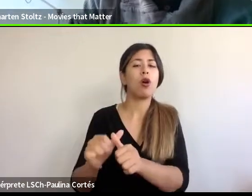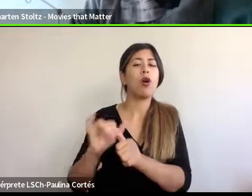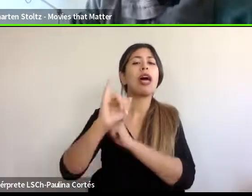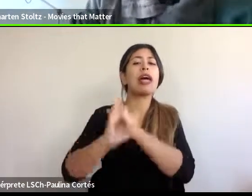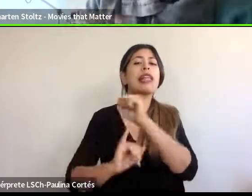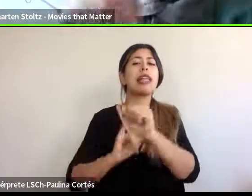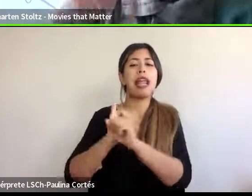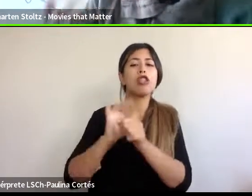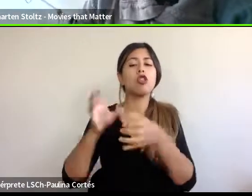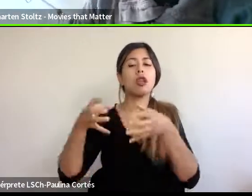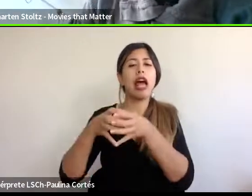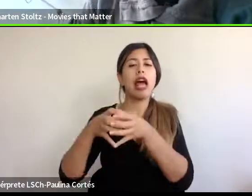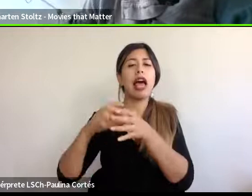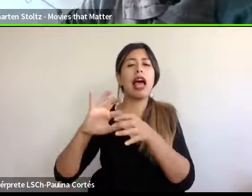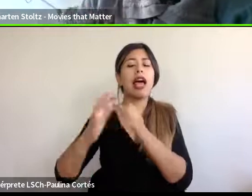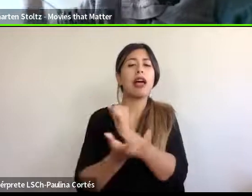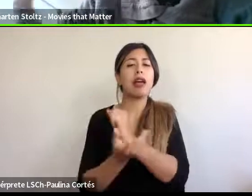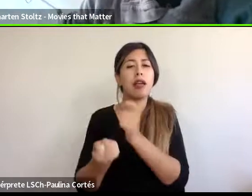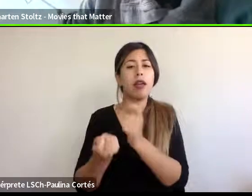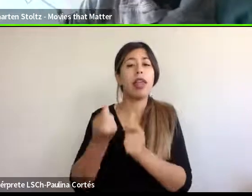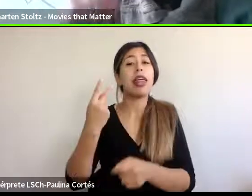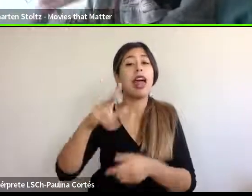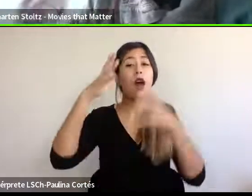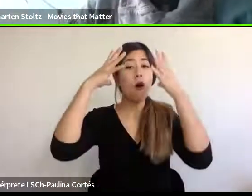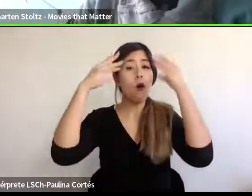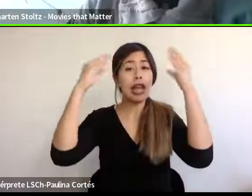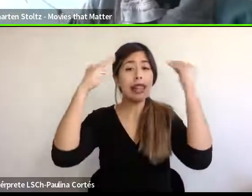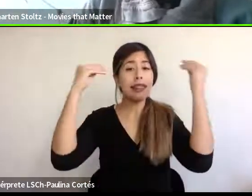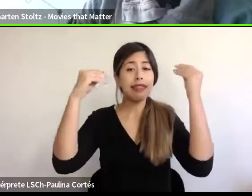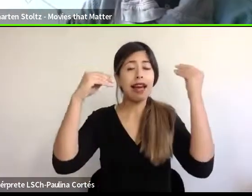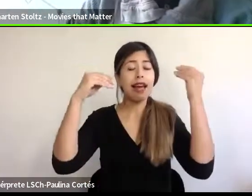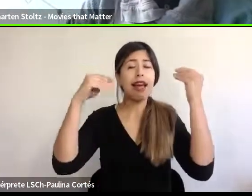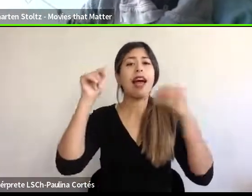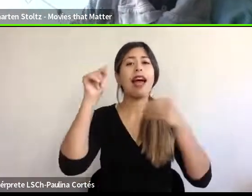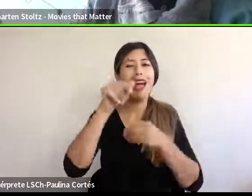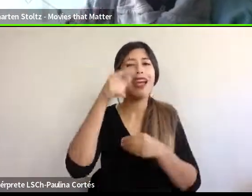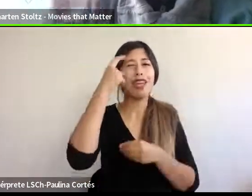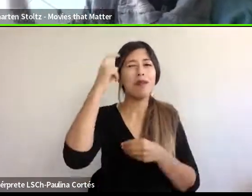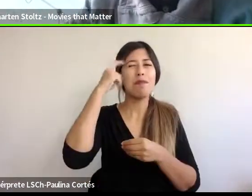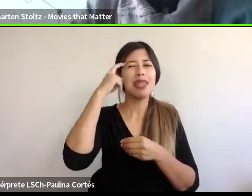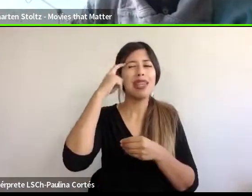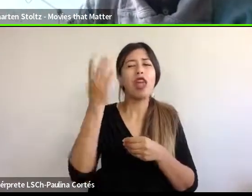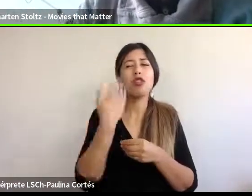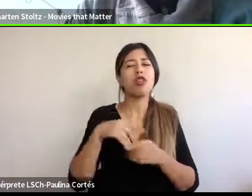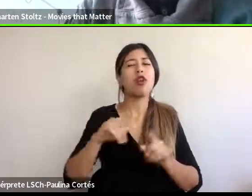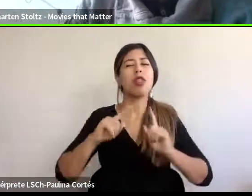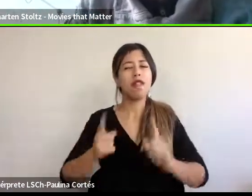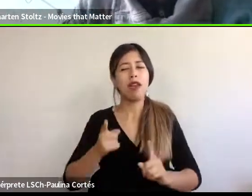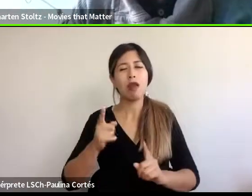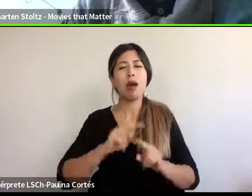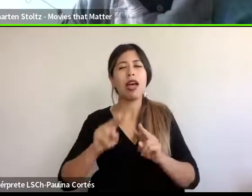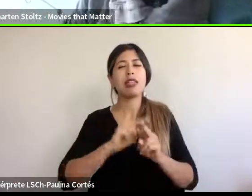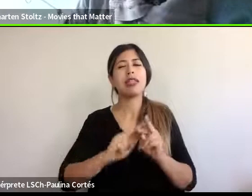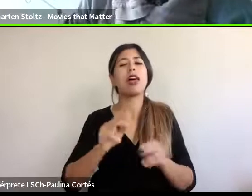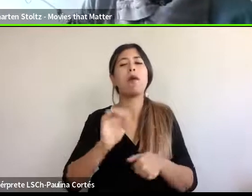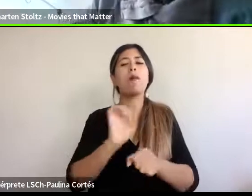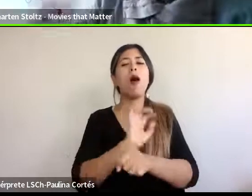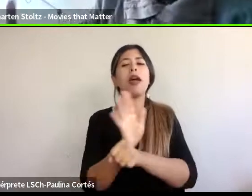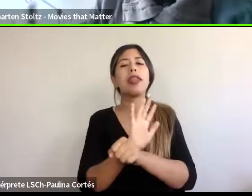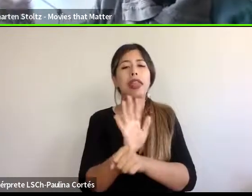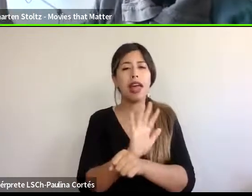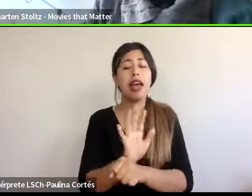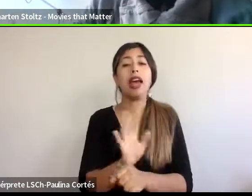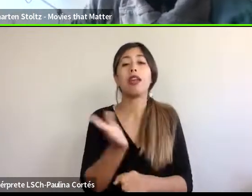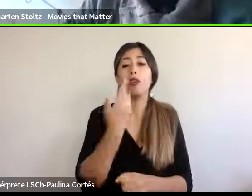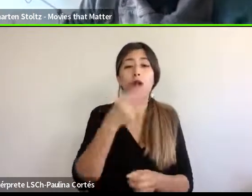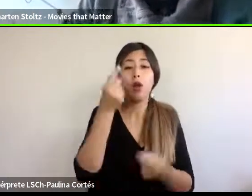Netherlands, who had the idea, we have to do something with film. And they had the idea, let's create a small festival, screen a